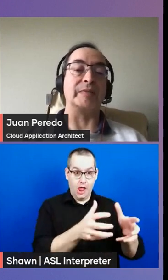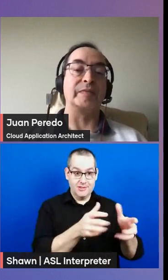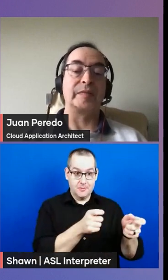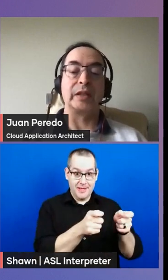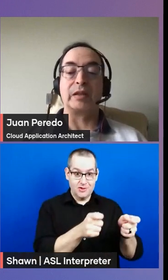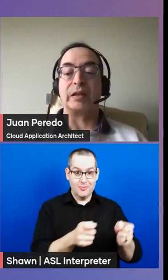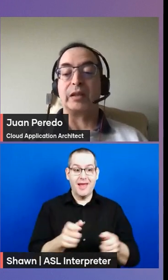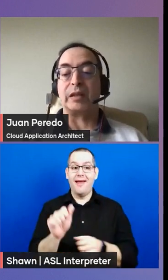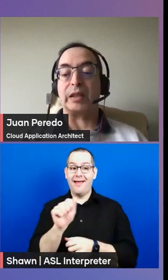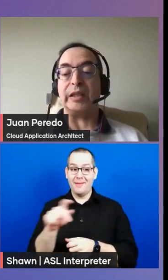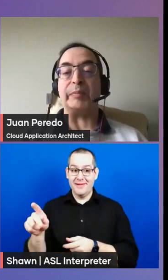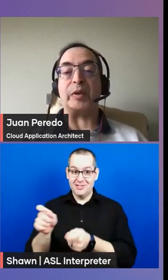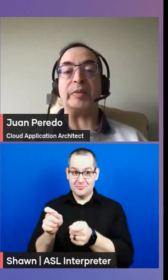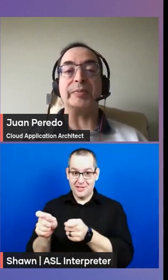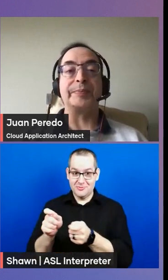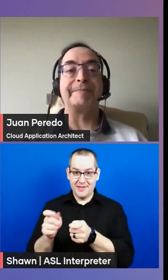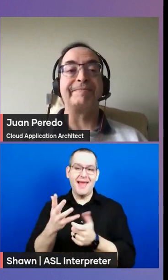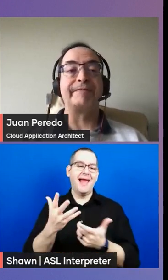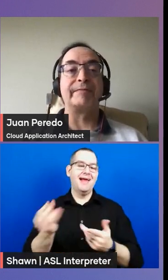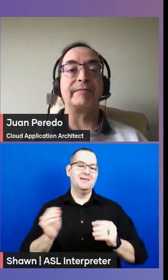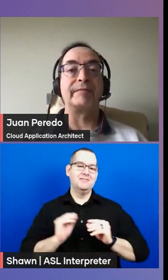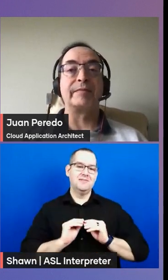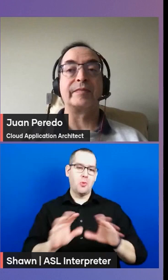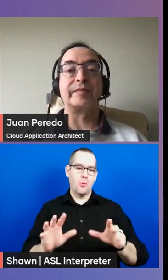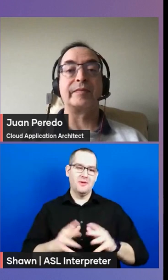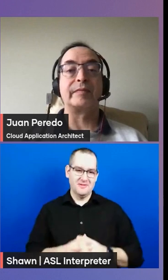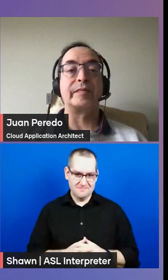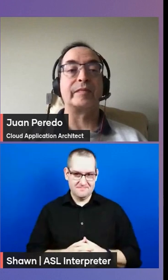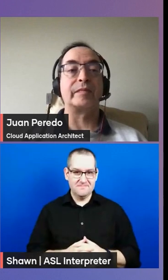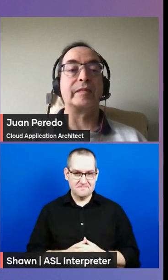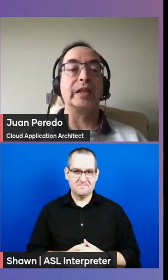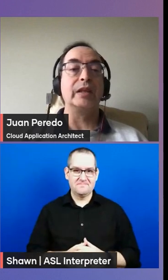management, and deployment.